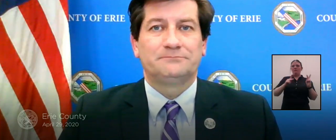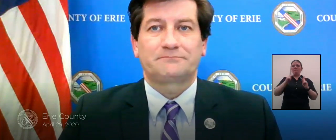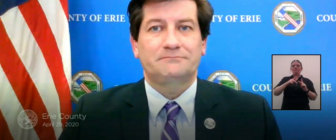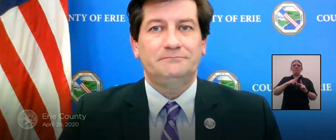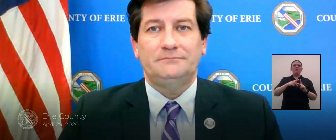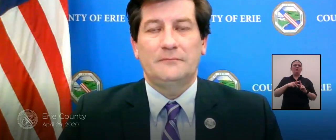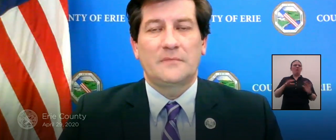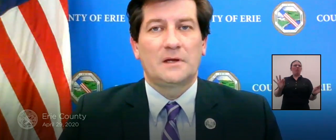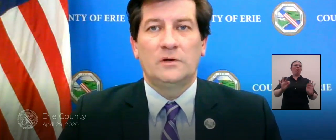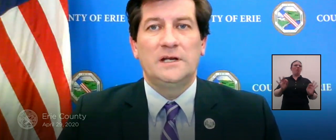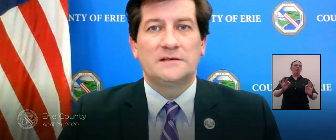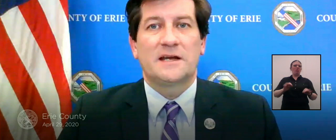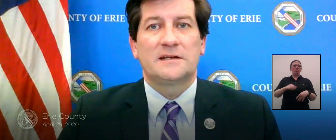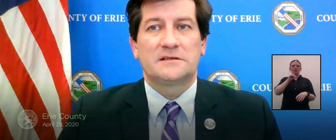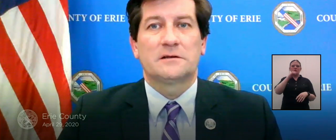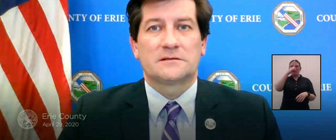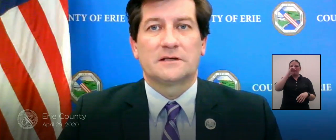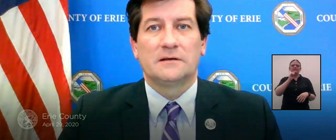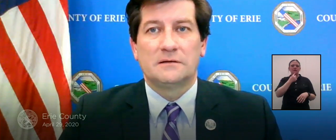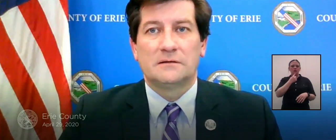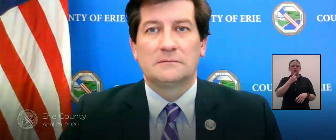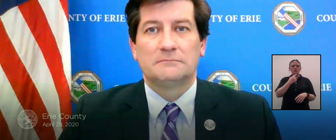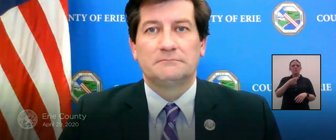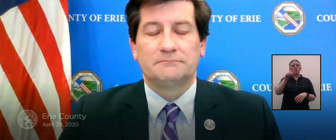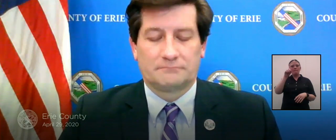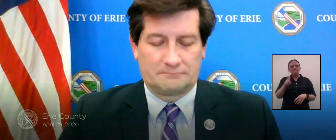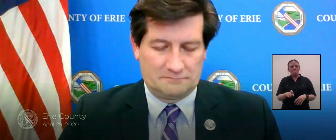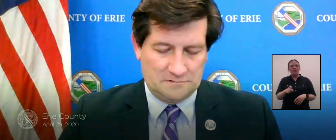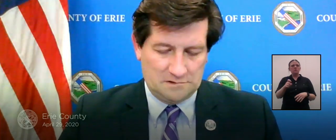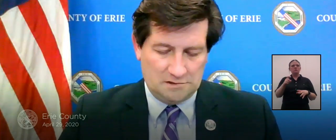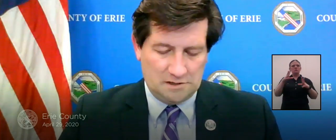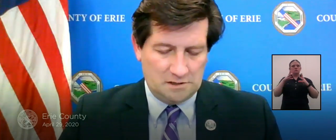seriously. We need to take it seriously.